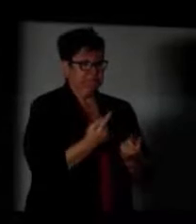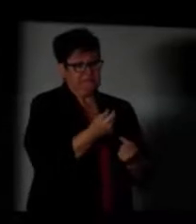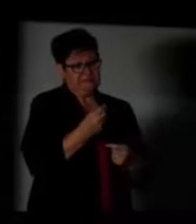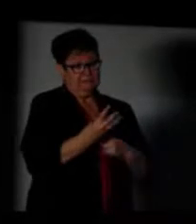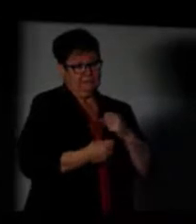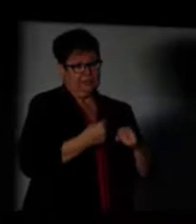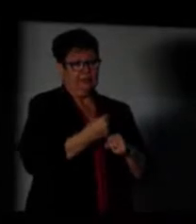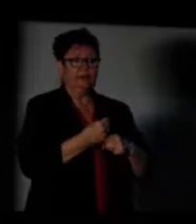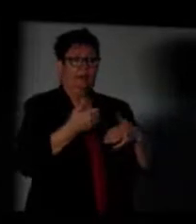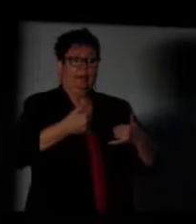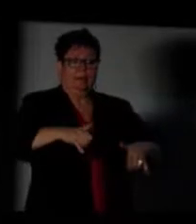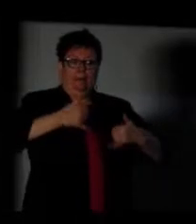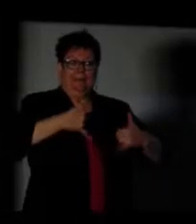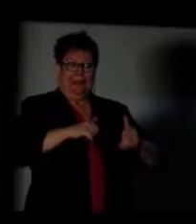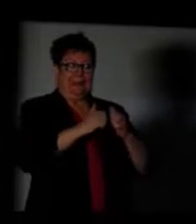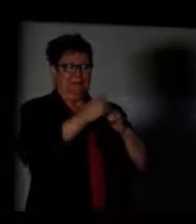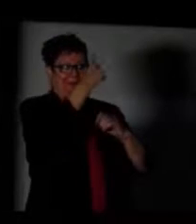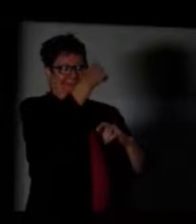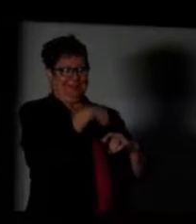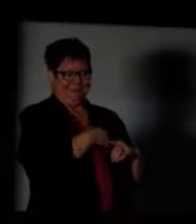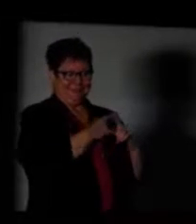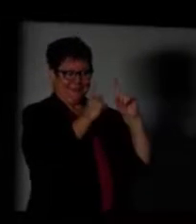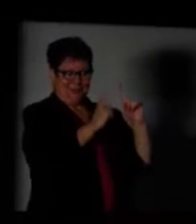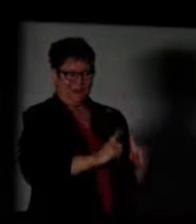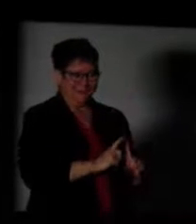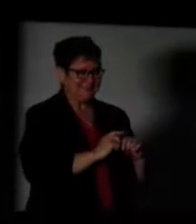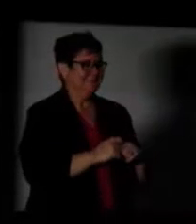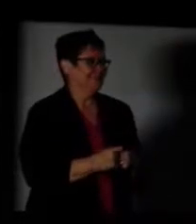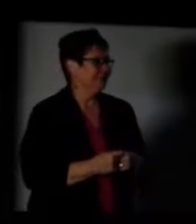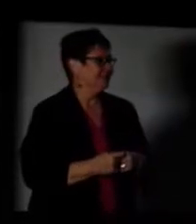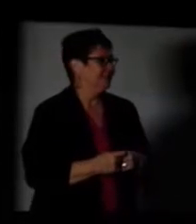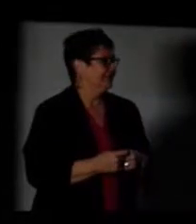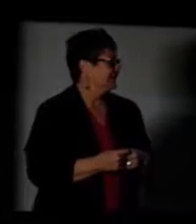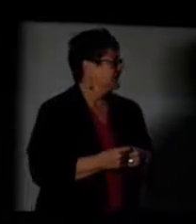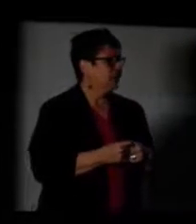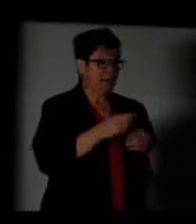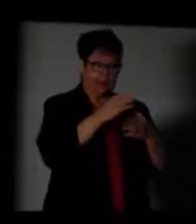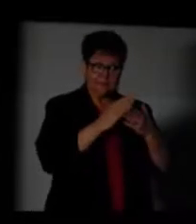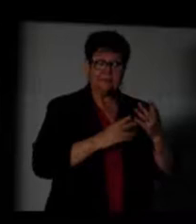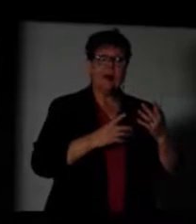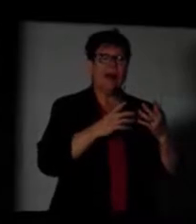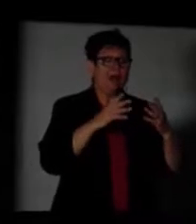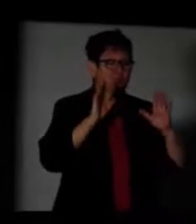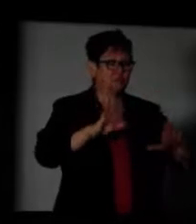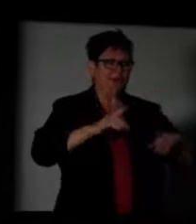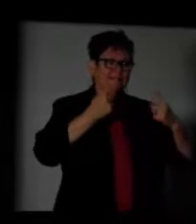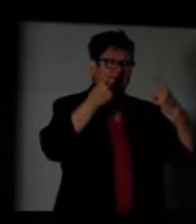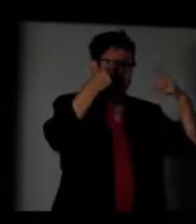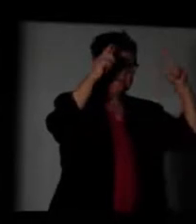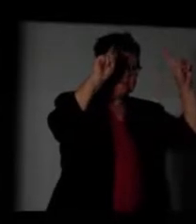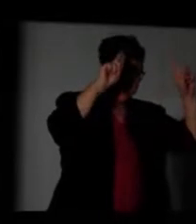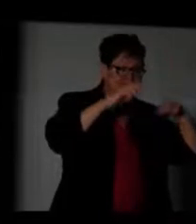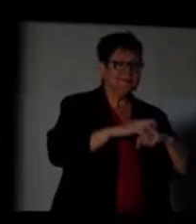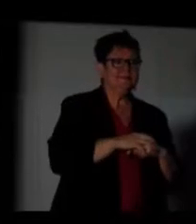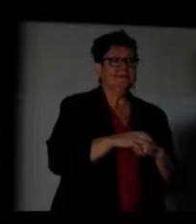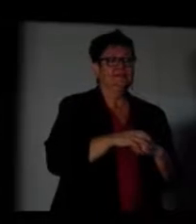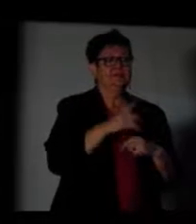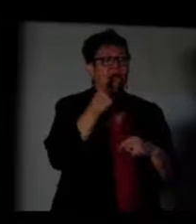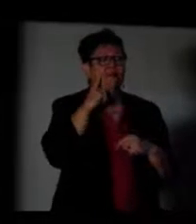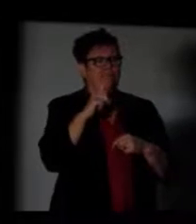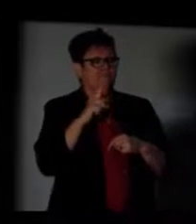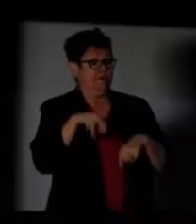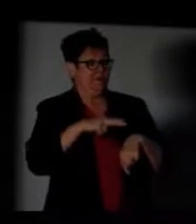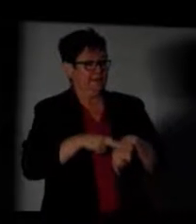years, playing with these six areas. Some great successes. As with the Natural History Museum here, we've